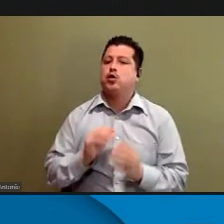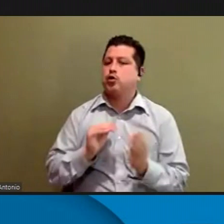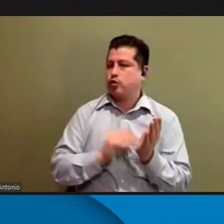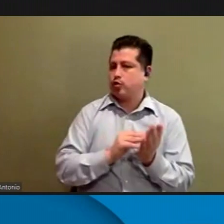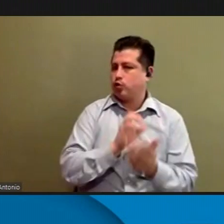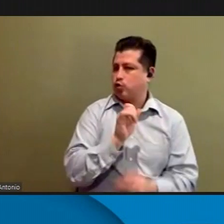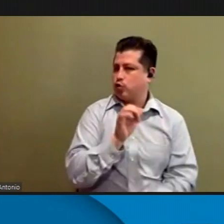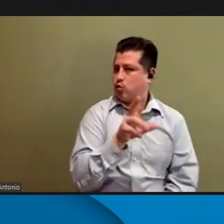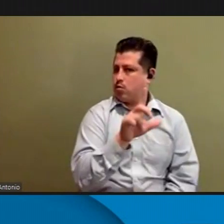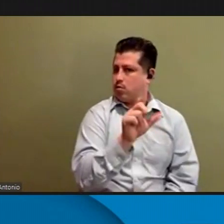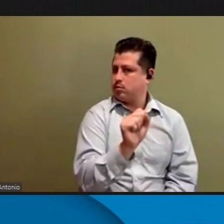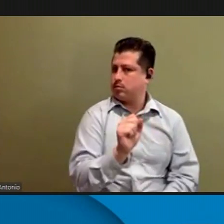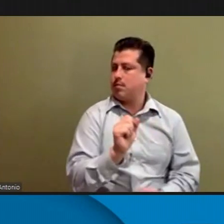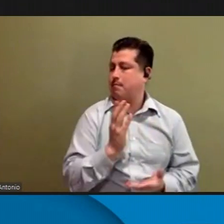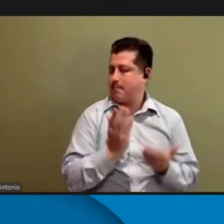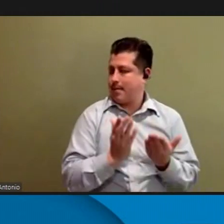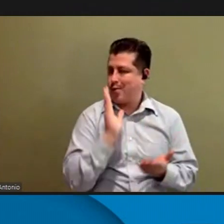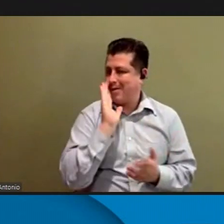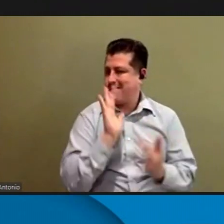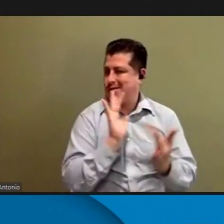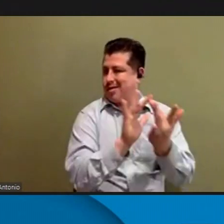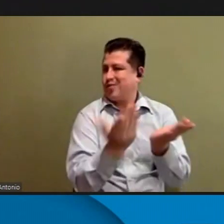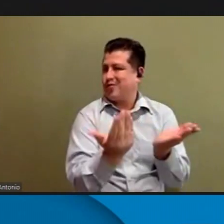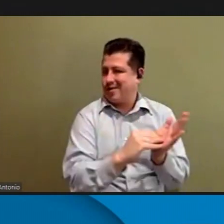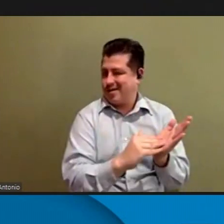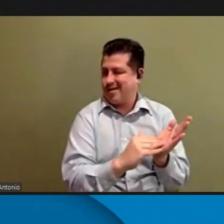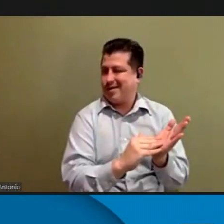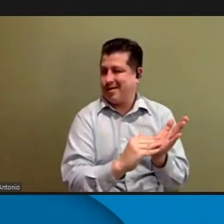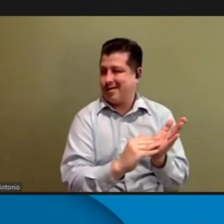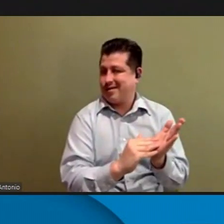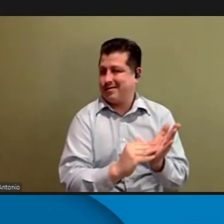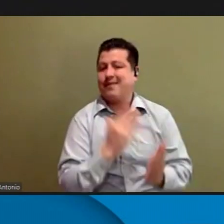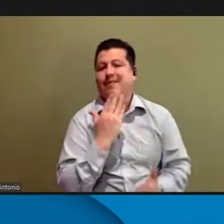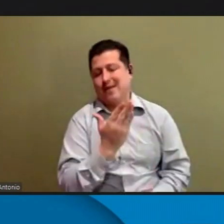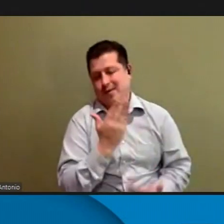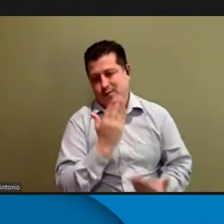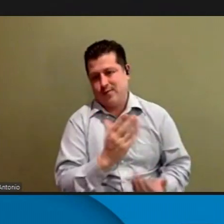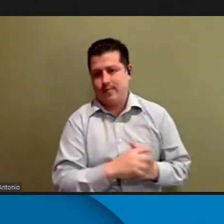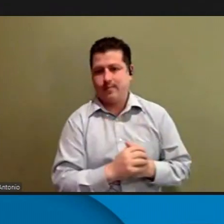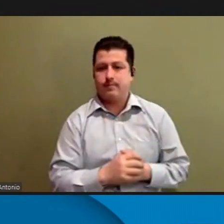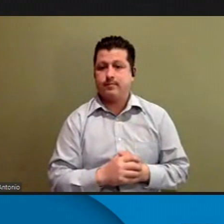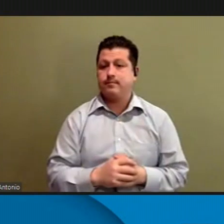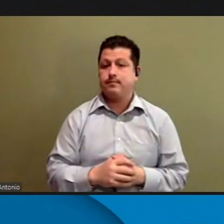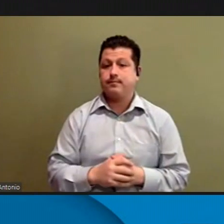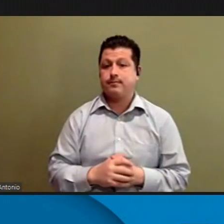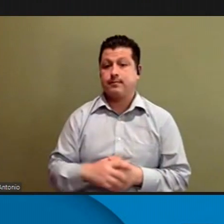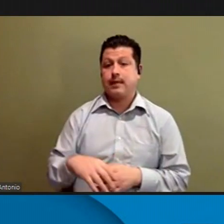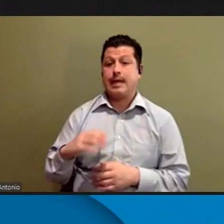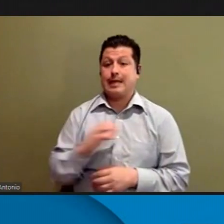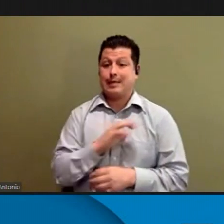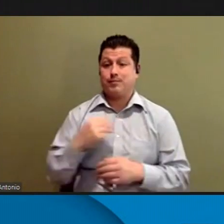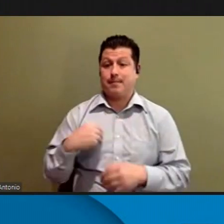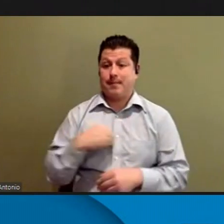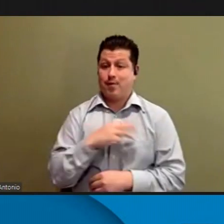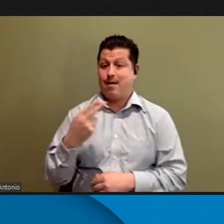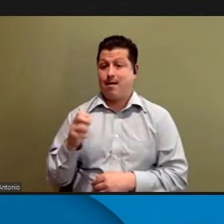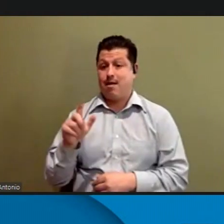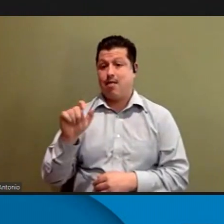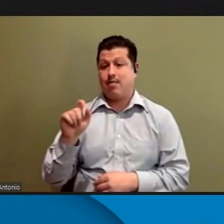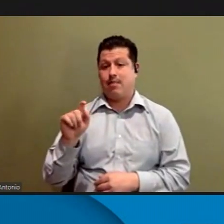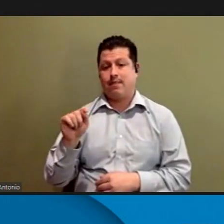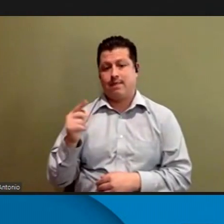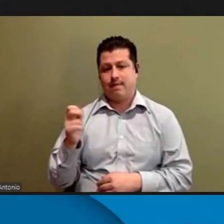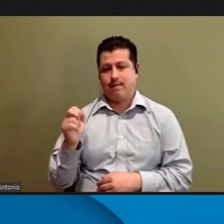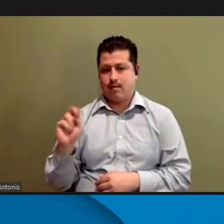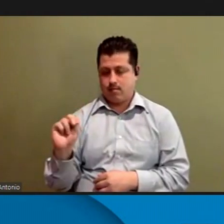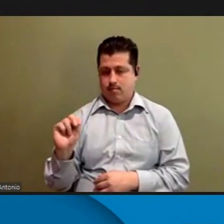you back again. Thank you. Councilmember Hilton, would you like to make some remarks? Absolutely. Thank you,